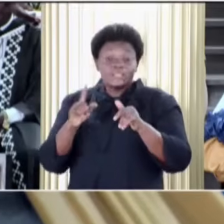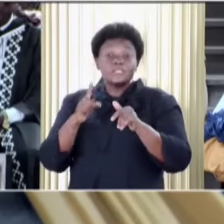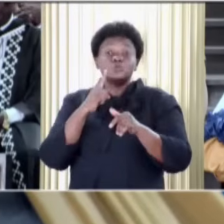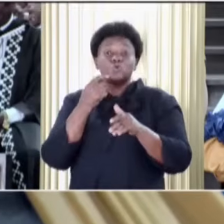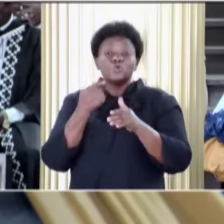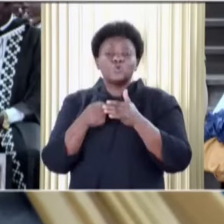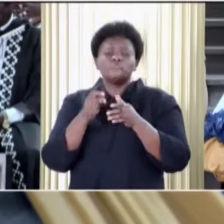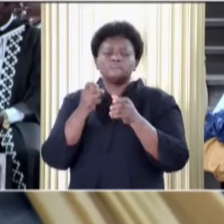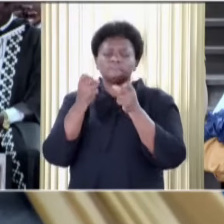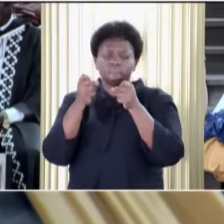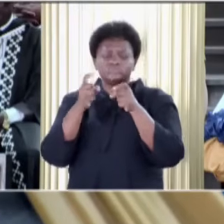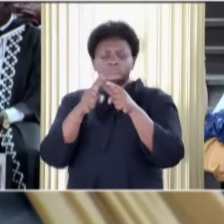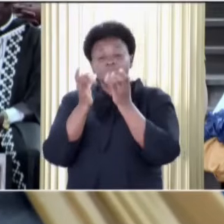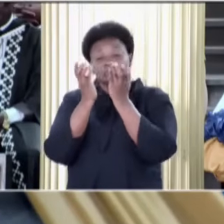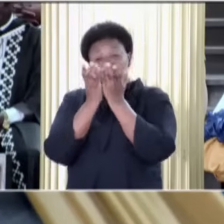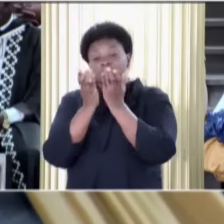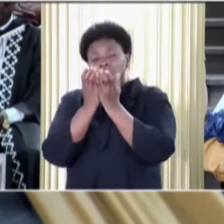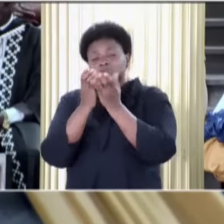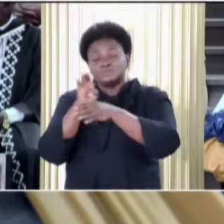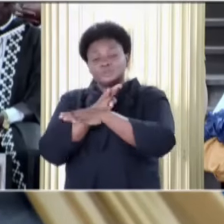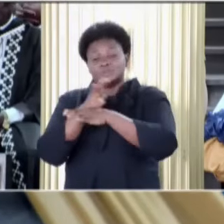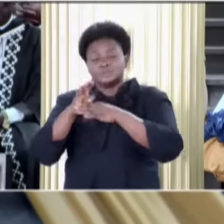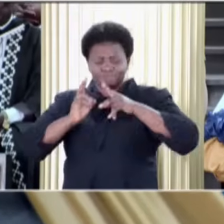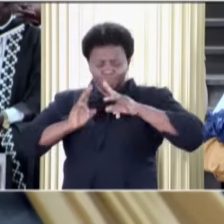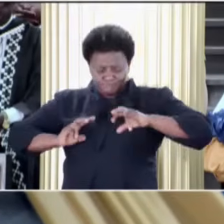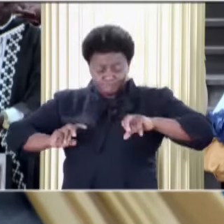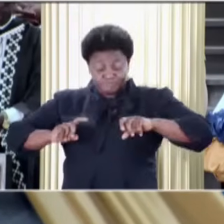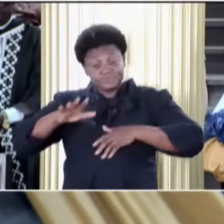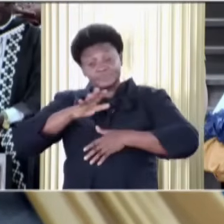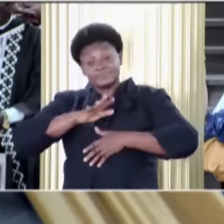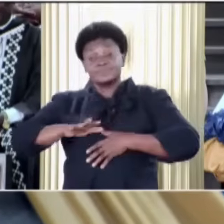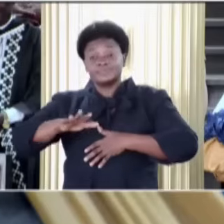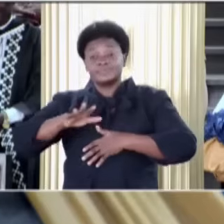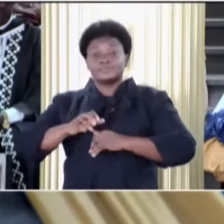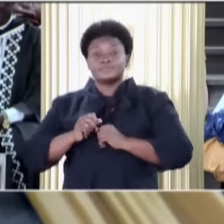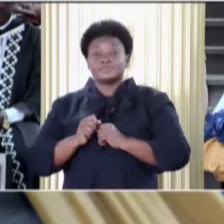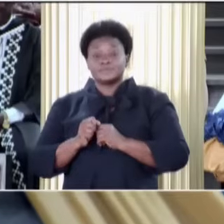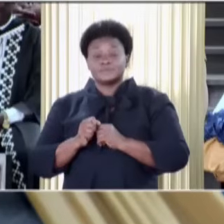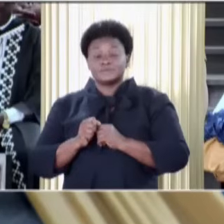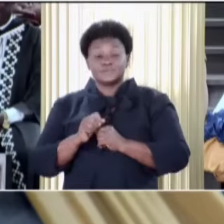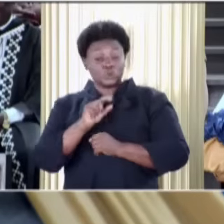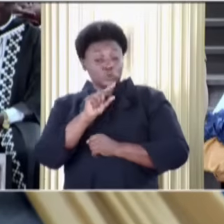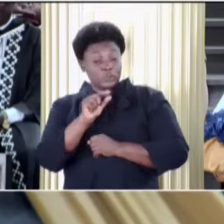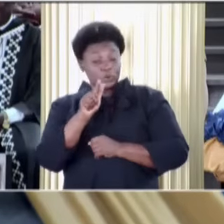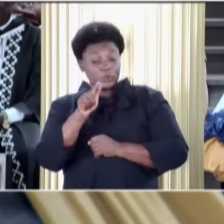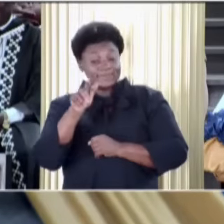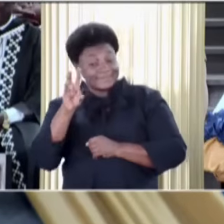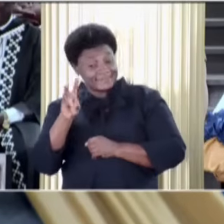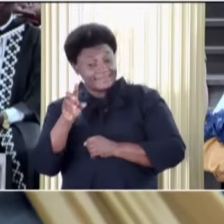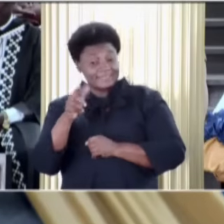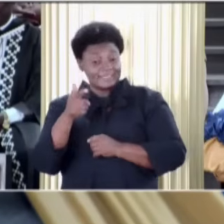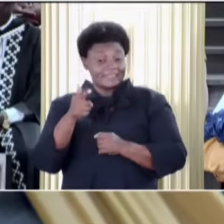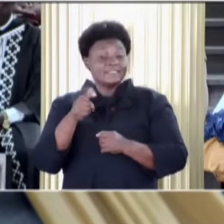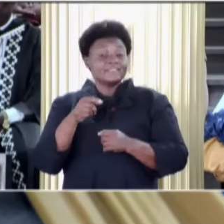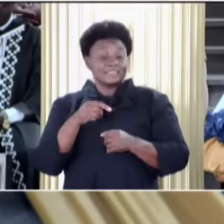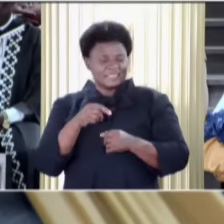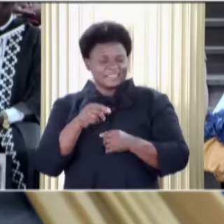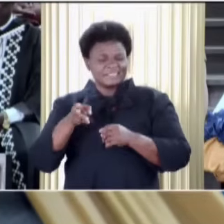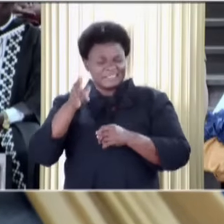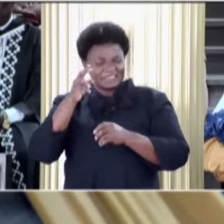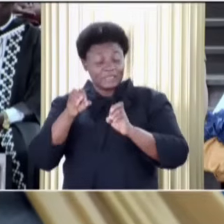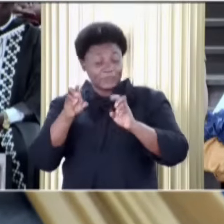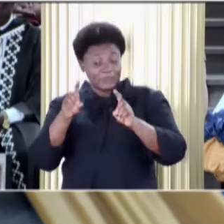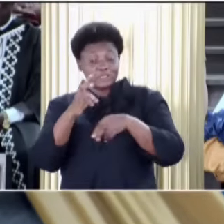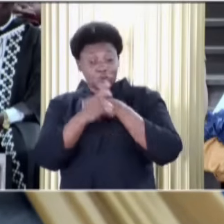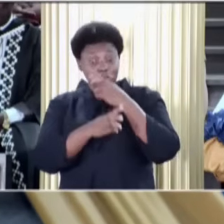our academic enterprise and research environment. In the 2026 Times Higher Education World